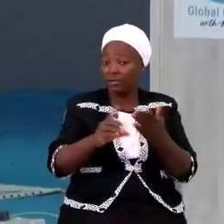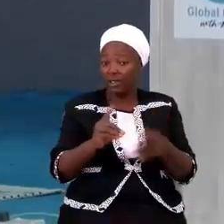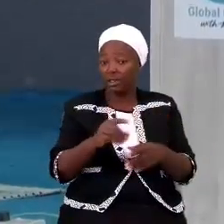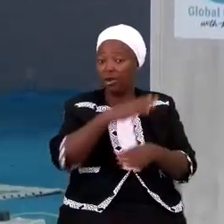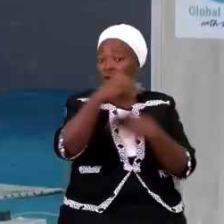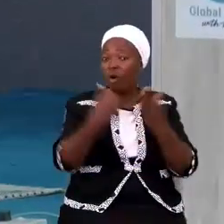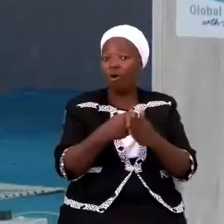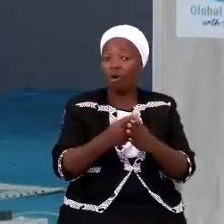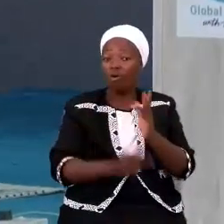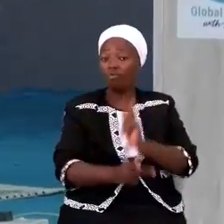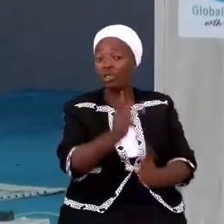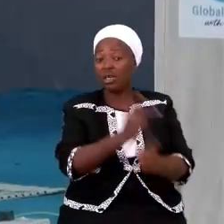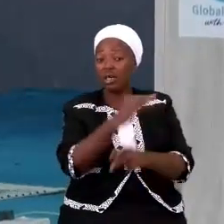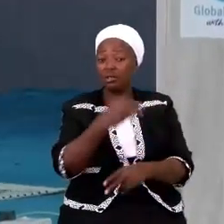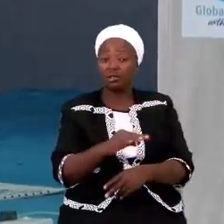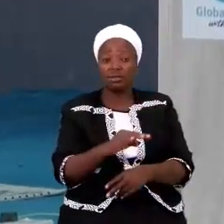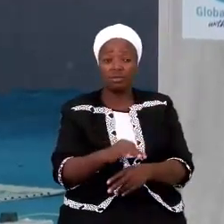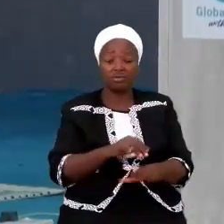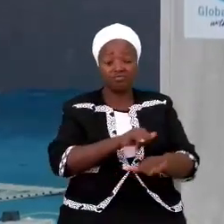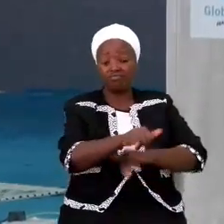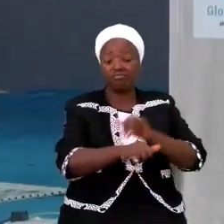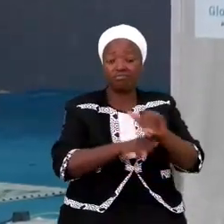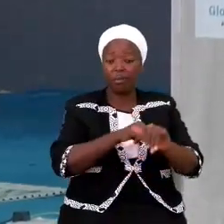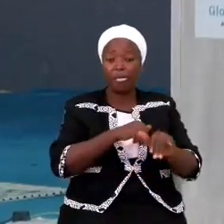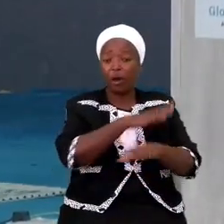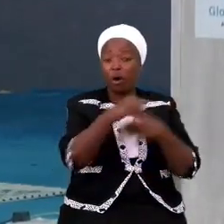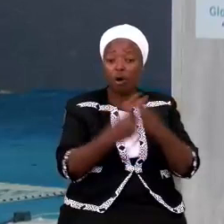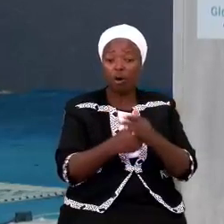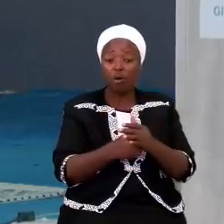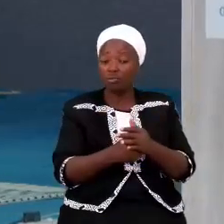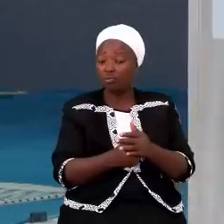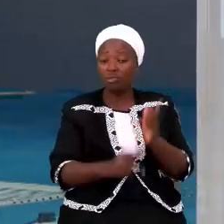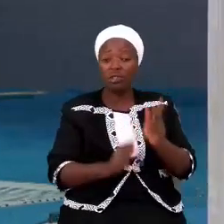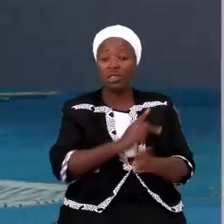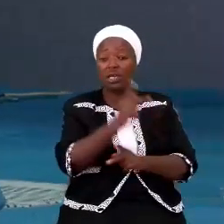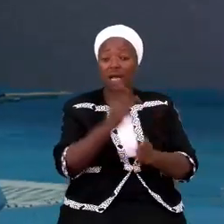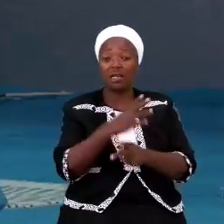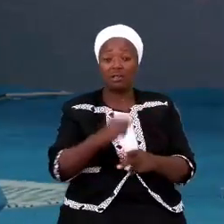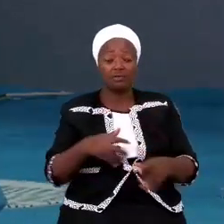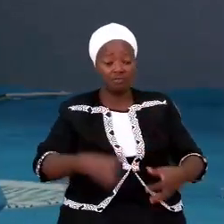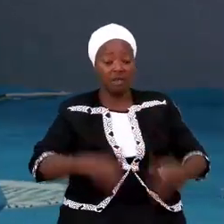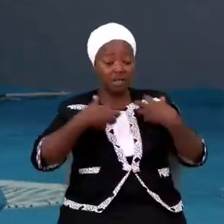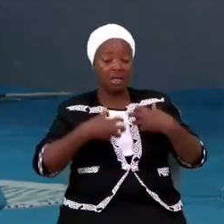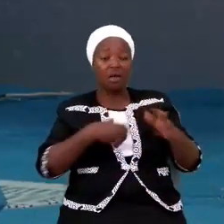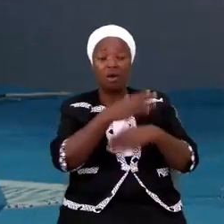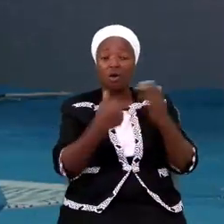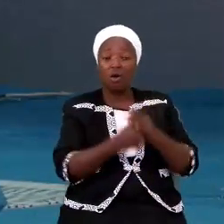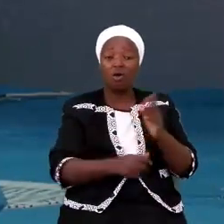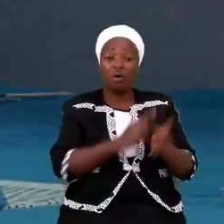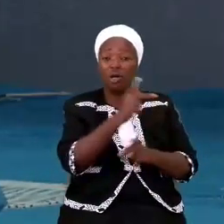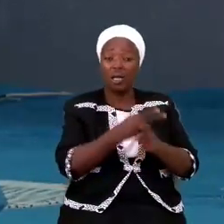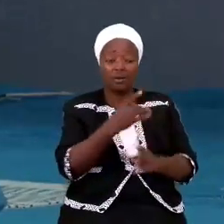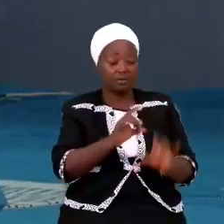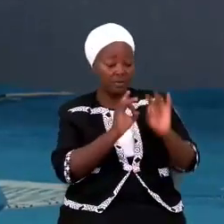all forms of hatred, all forms of depravity inside, everything